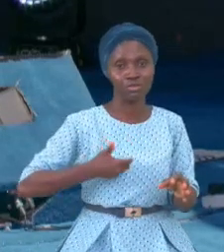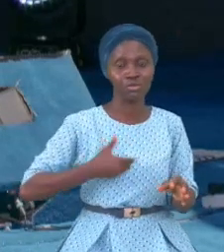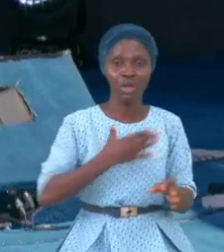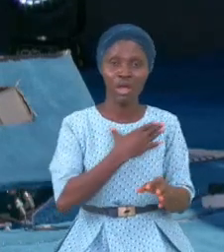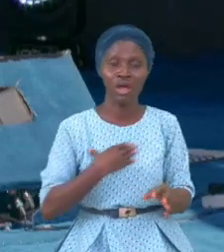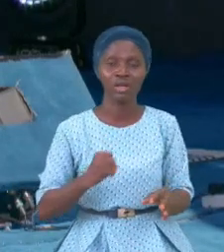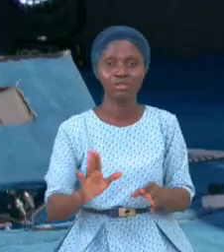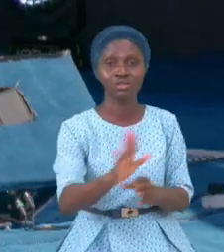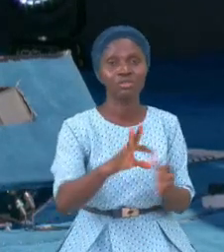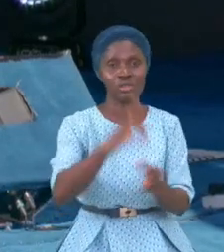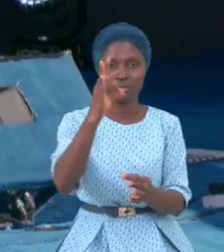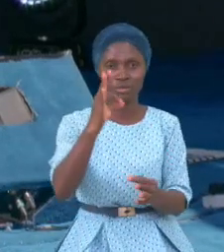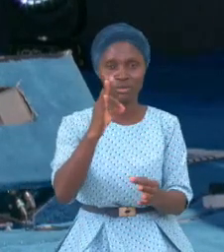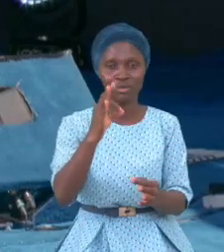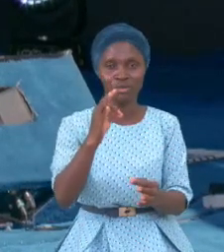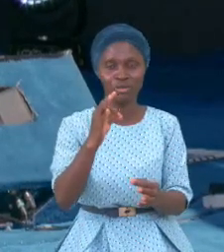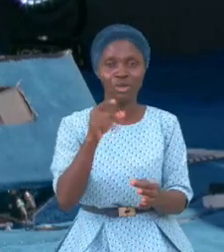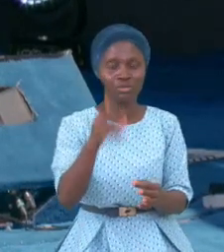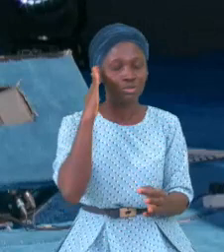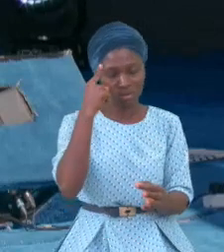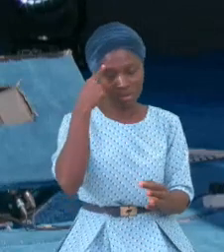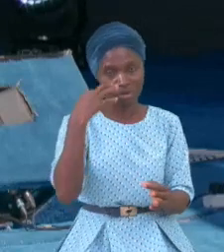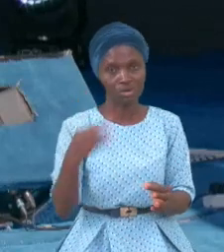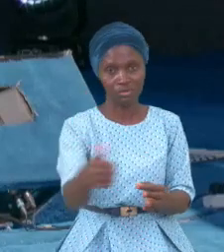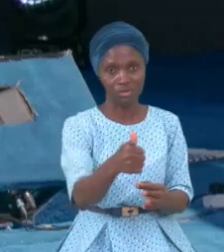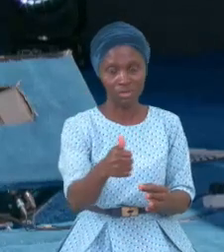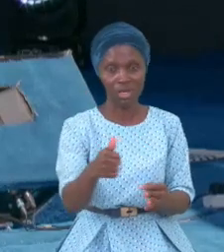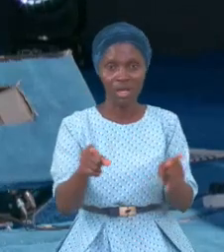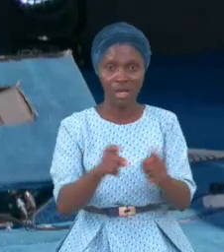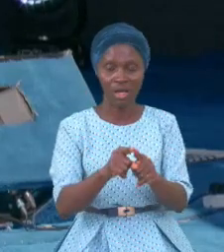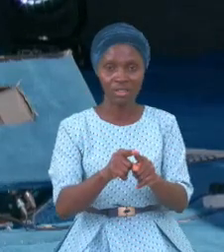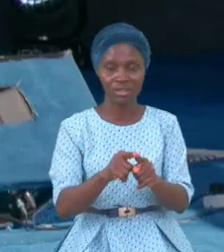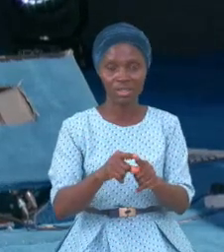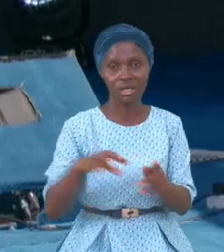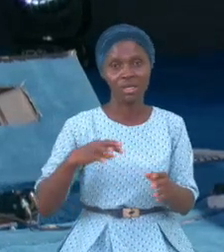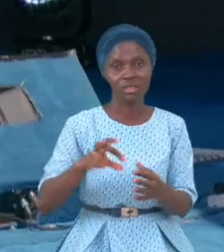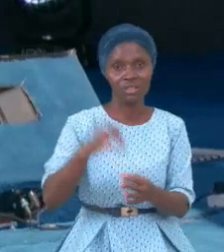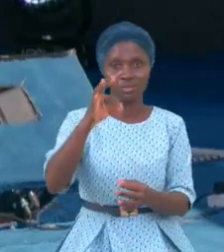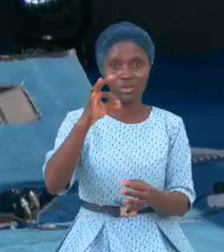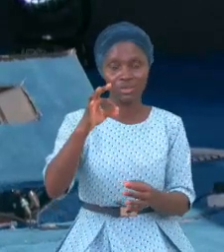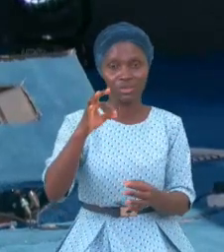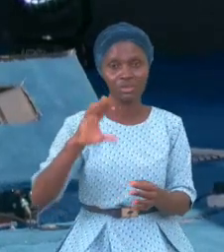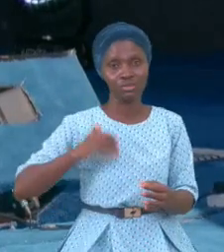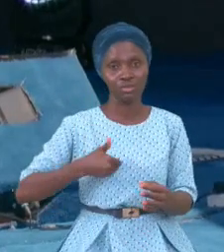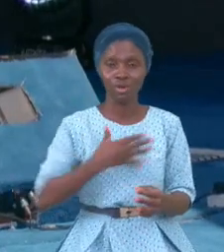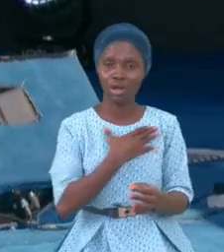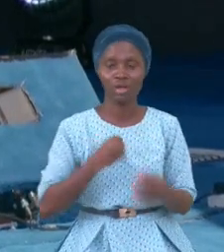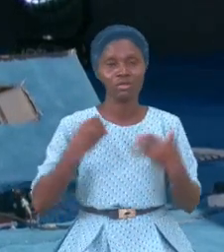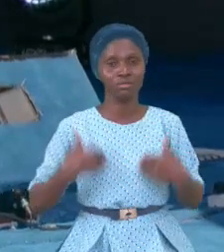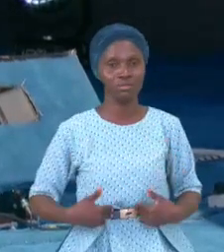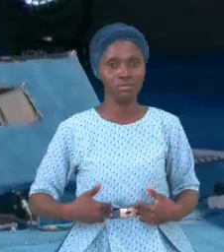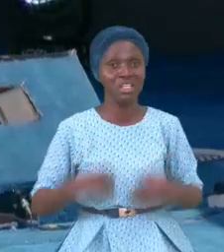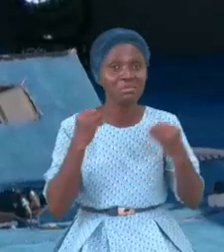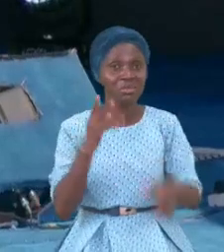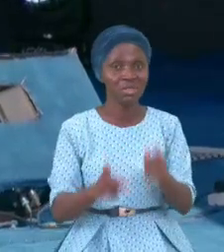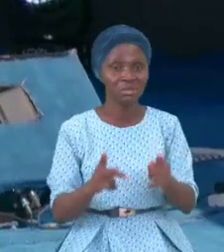as spirit, soul, body. But many people, majority of people, they think of themselves